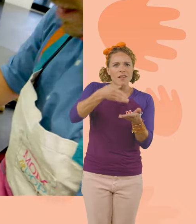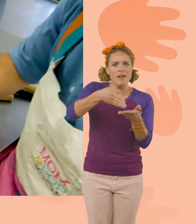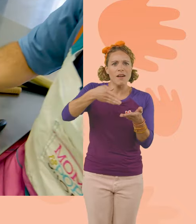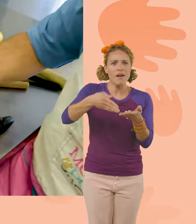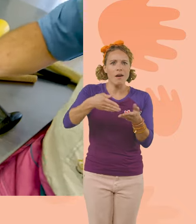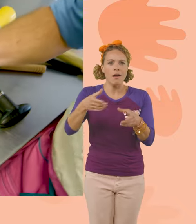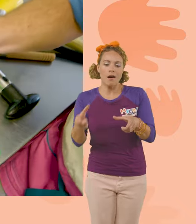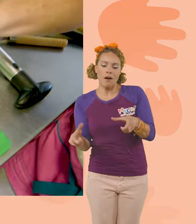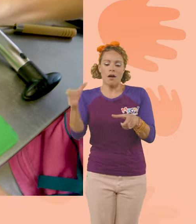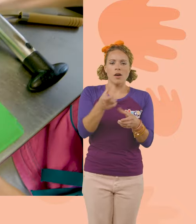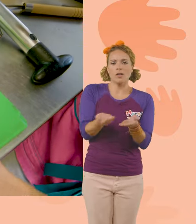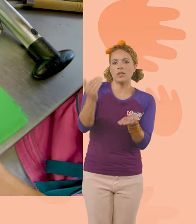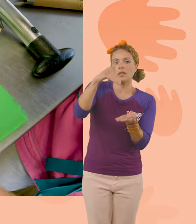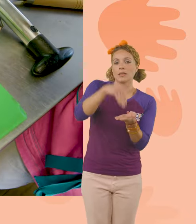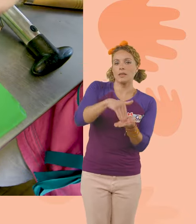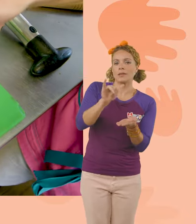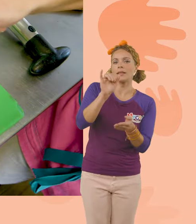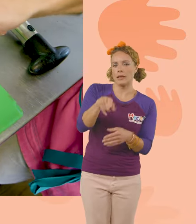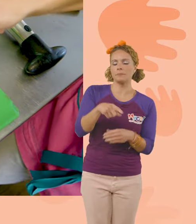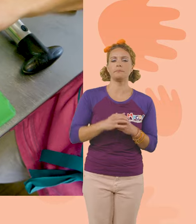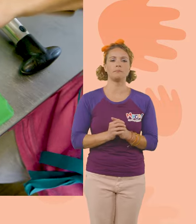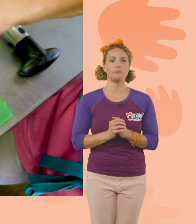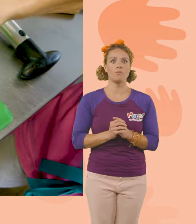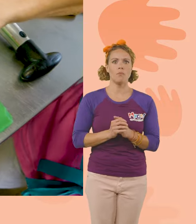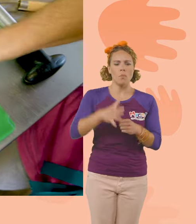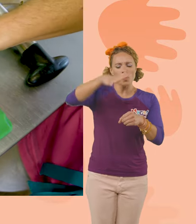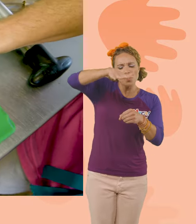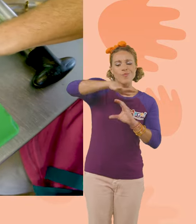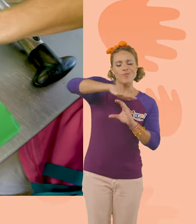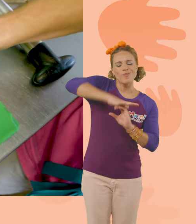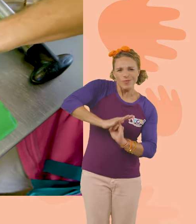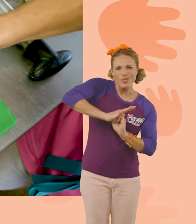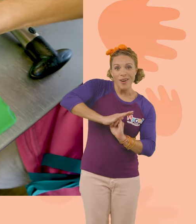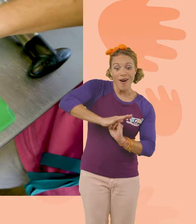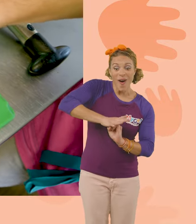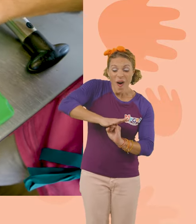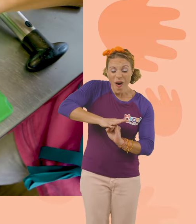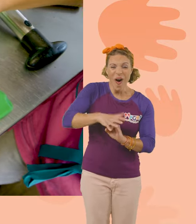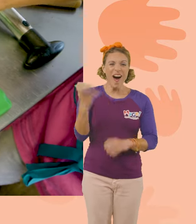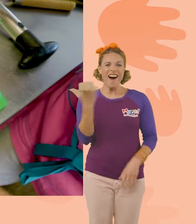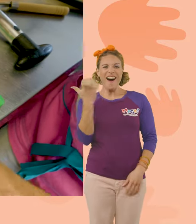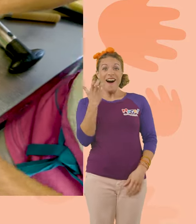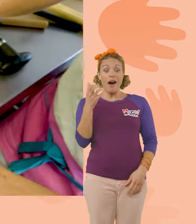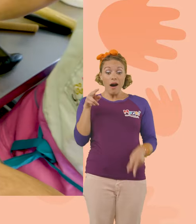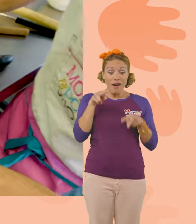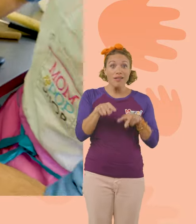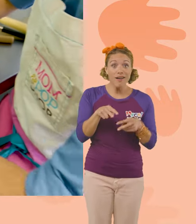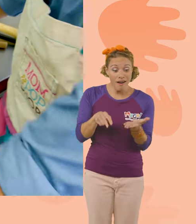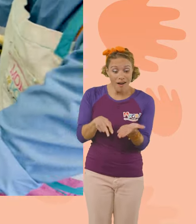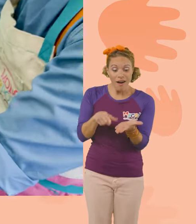put it right in the center, just like that. And then you push down. Whoa! Look at